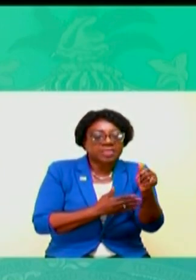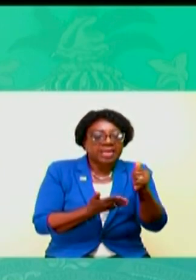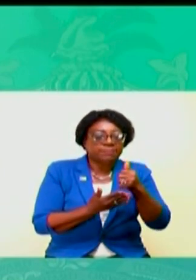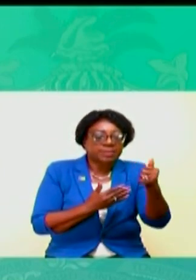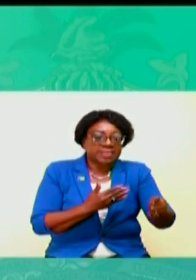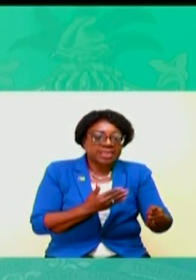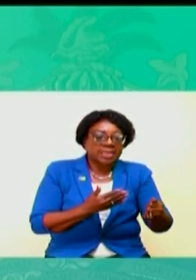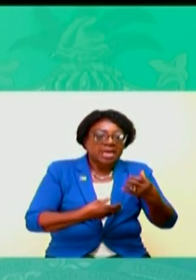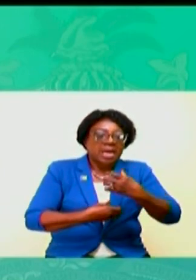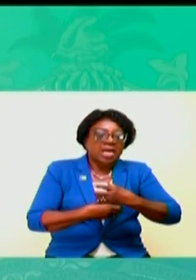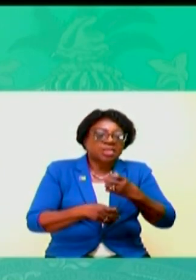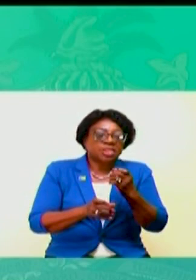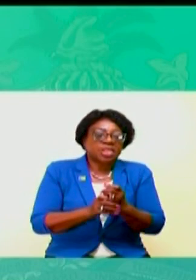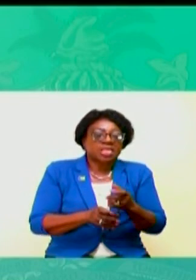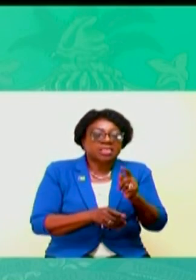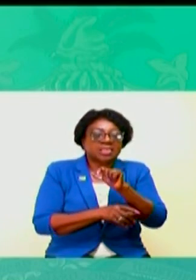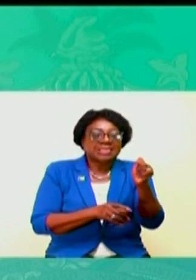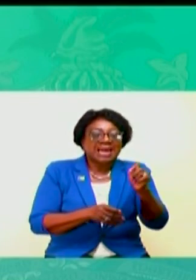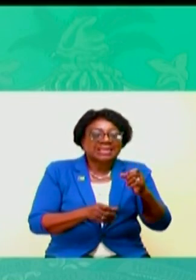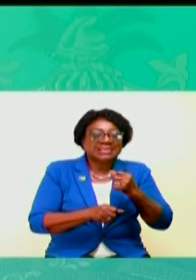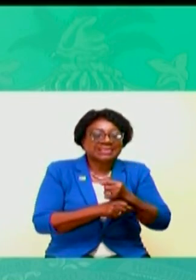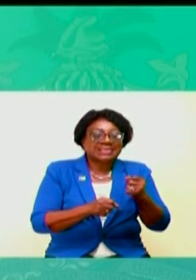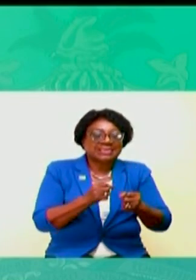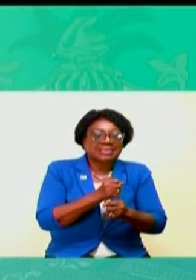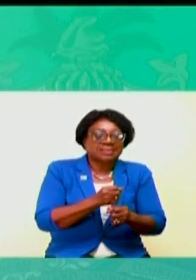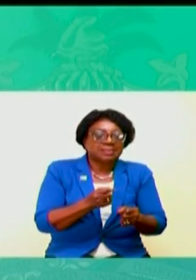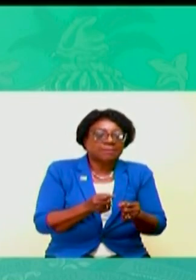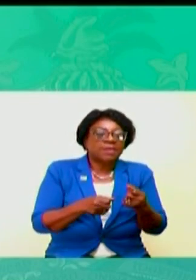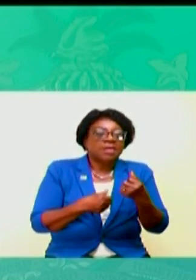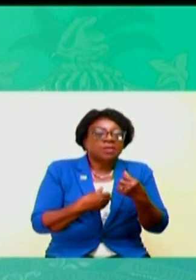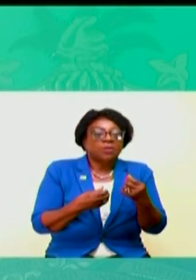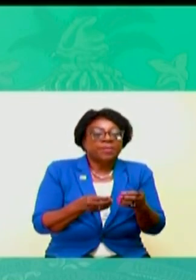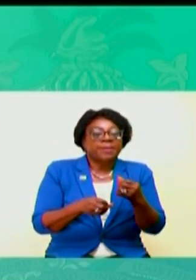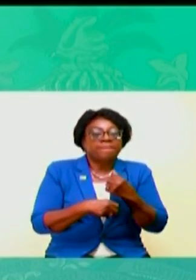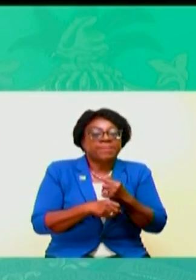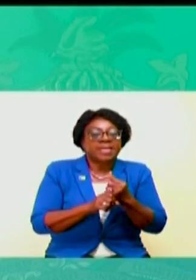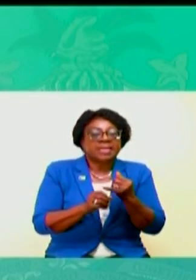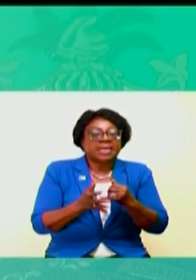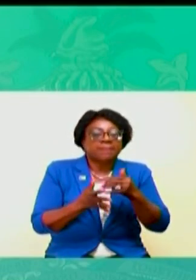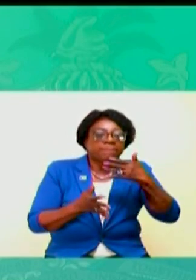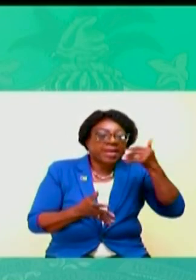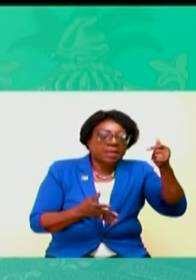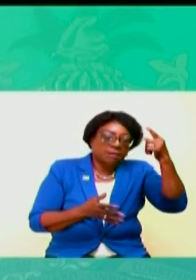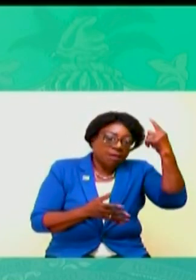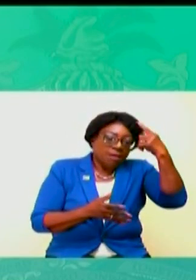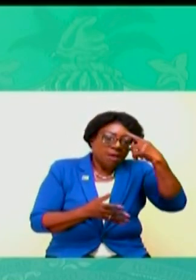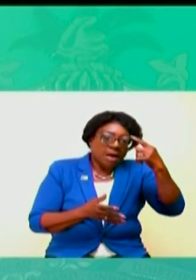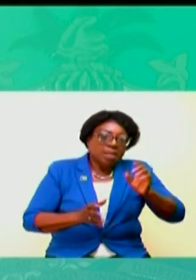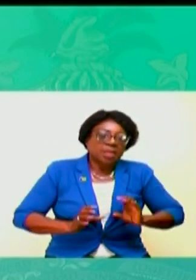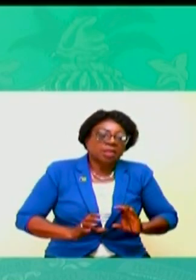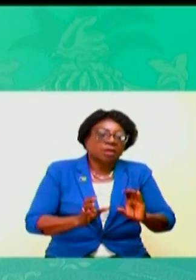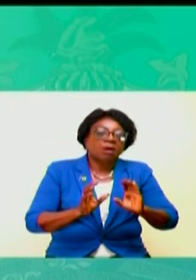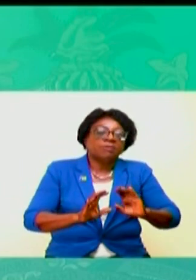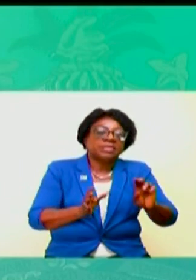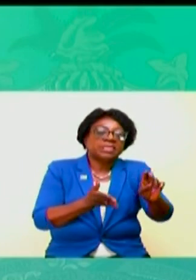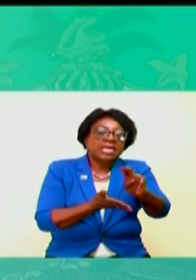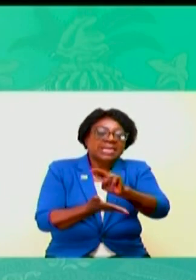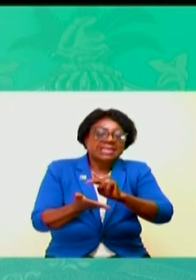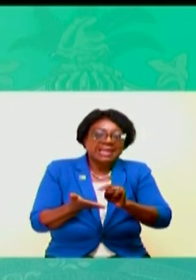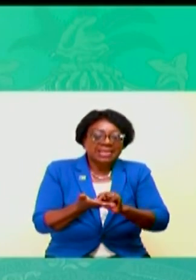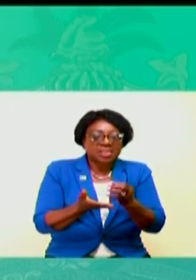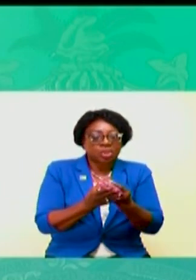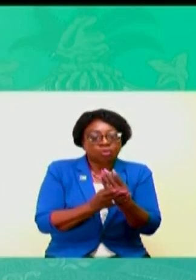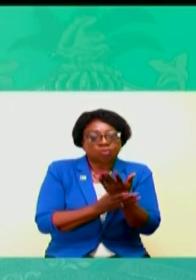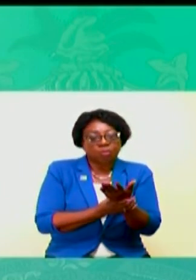transform the tax system to make it more equitable and progressive, and to encourage national growth and prosperity. That is